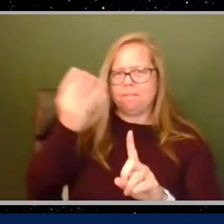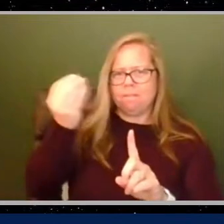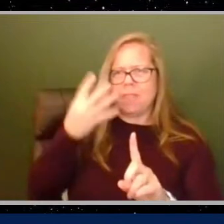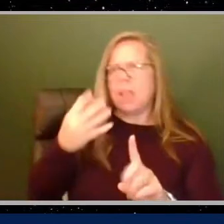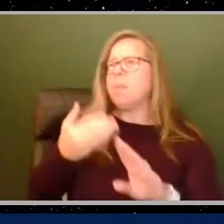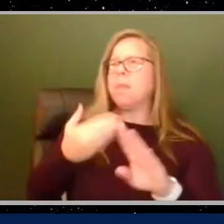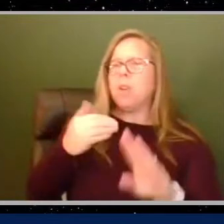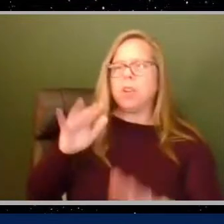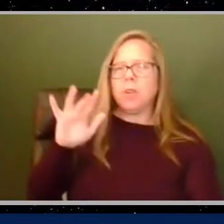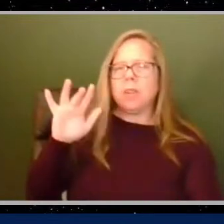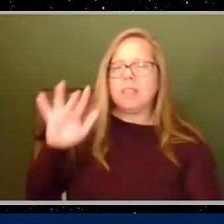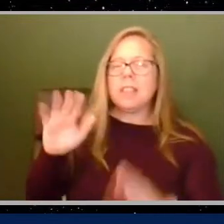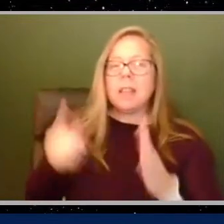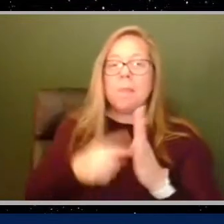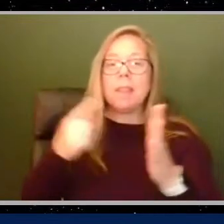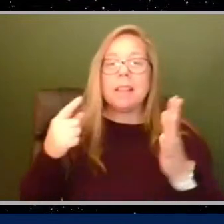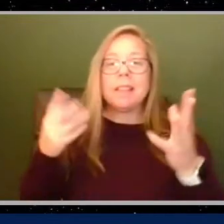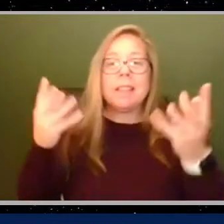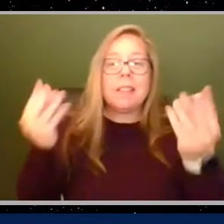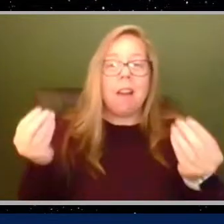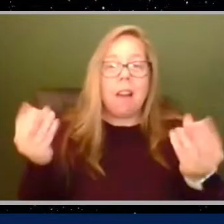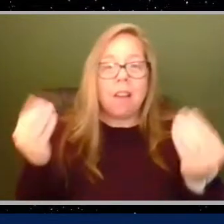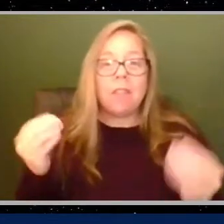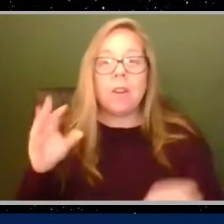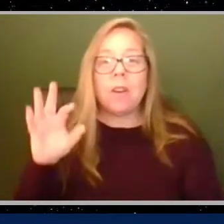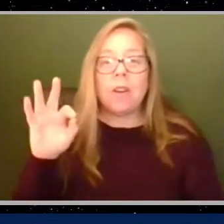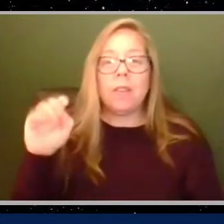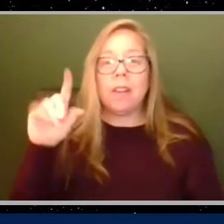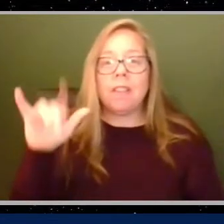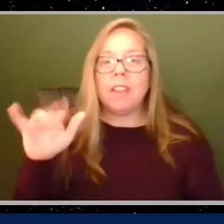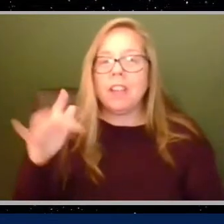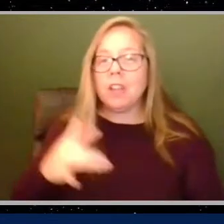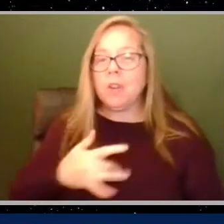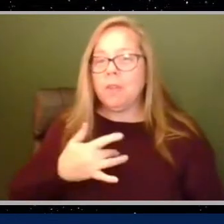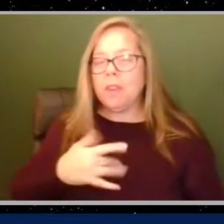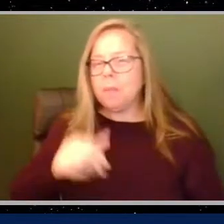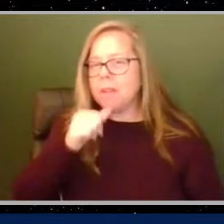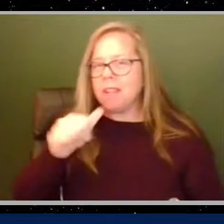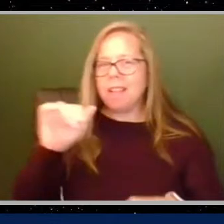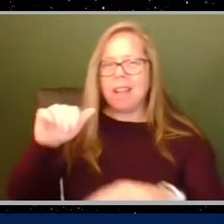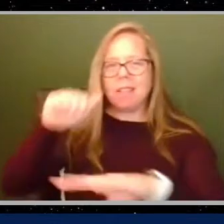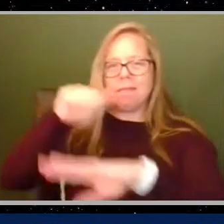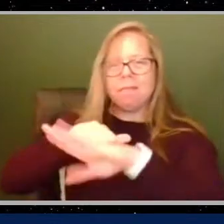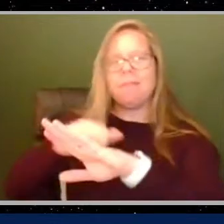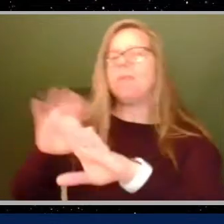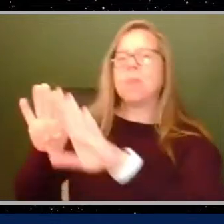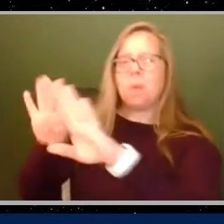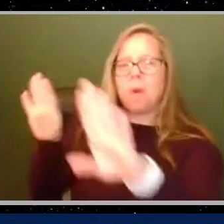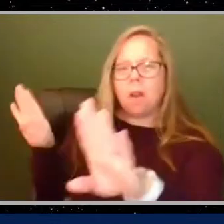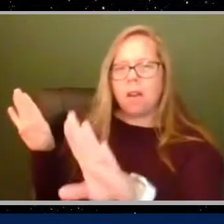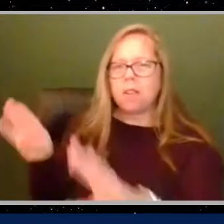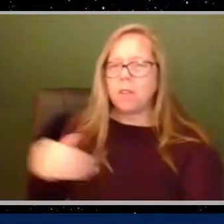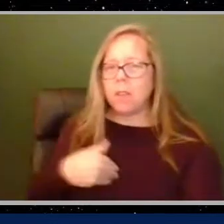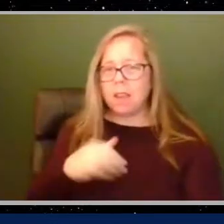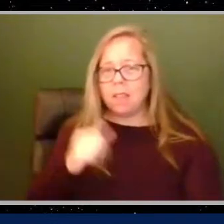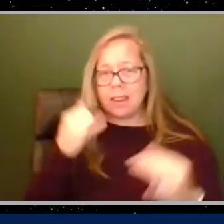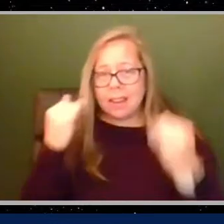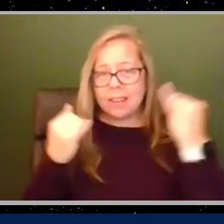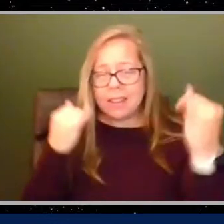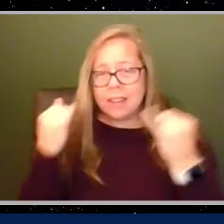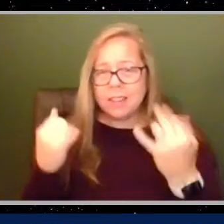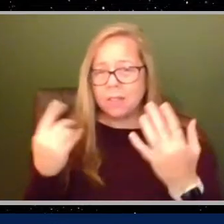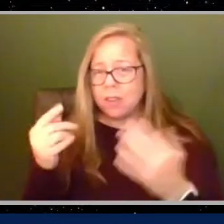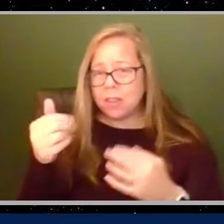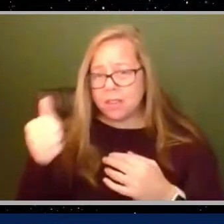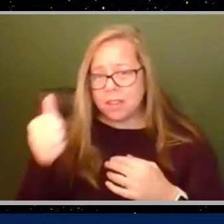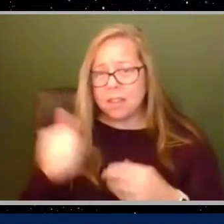like something soft or fluffy, or you feel it, but it's not a solid wall or anything. Have you come up with any ideas like that for your experiments?